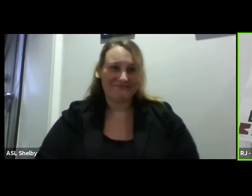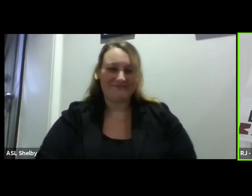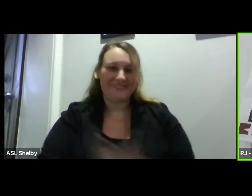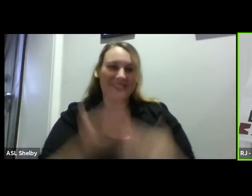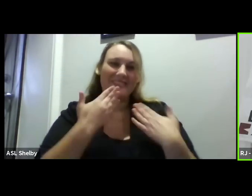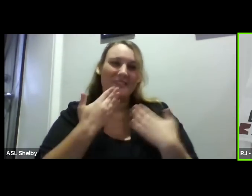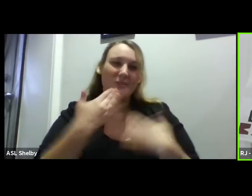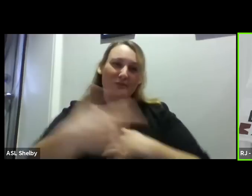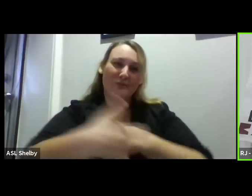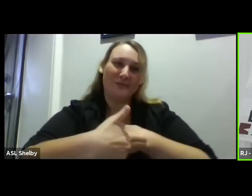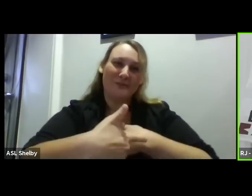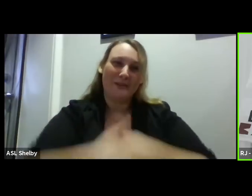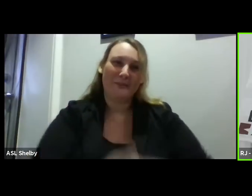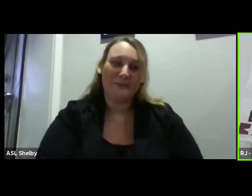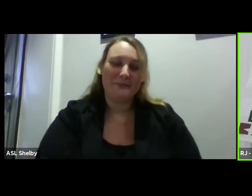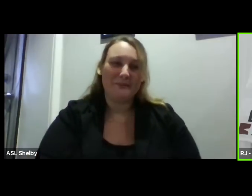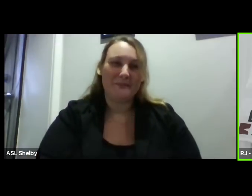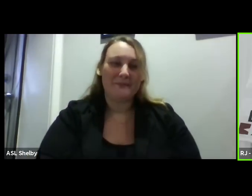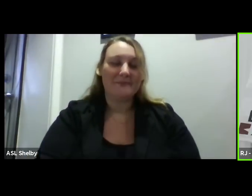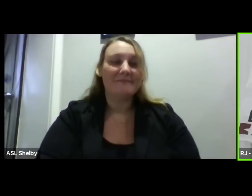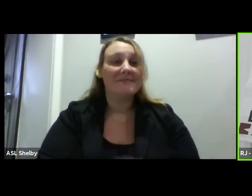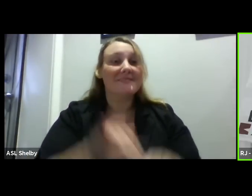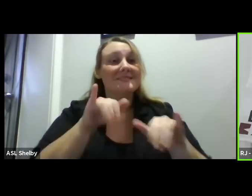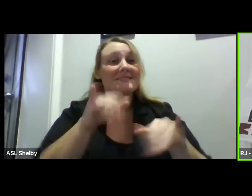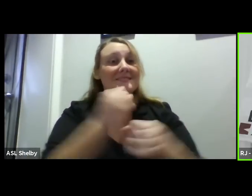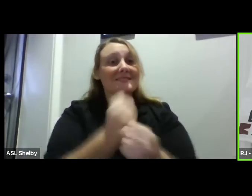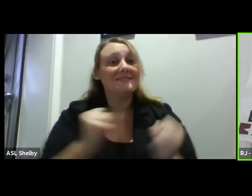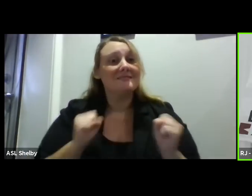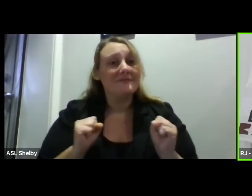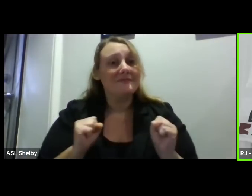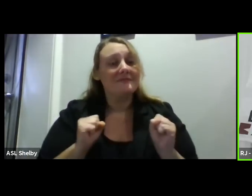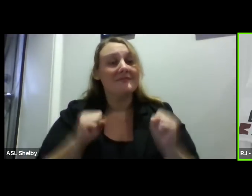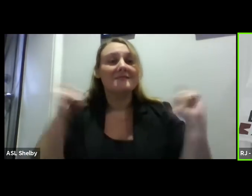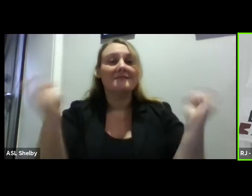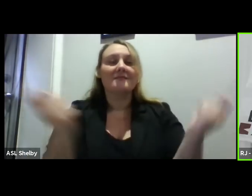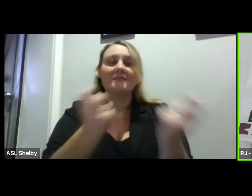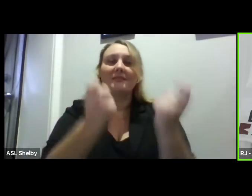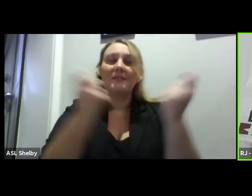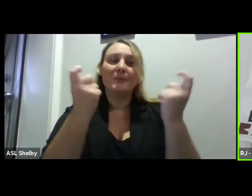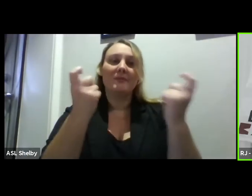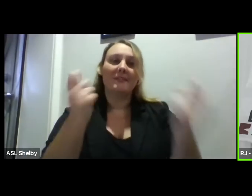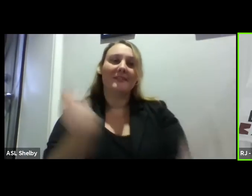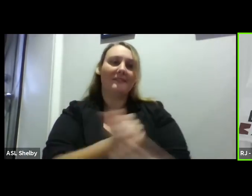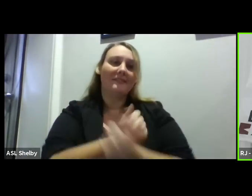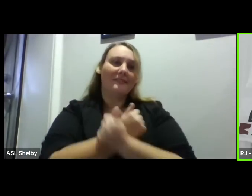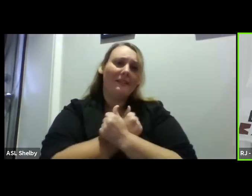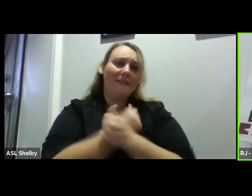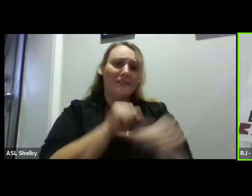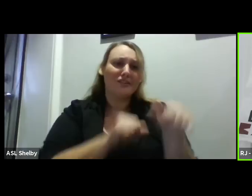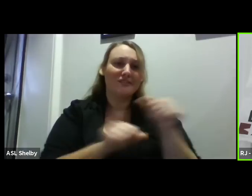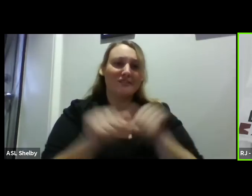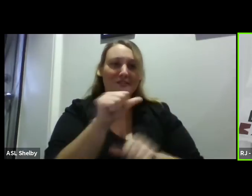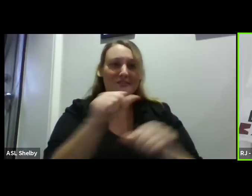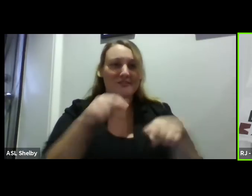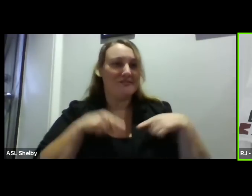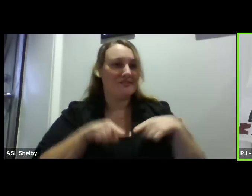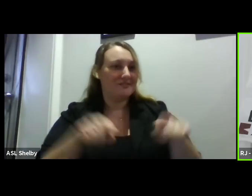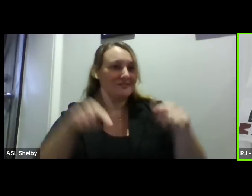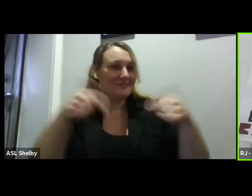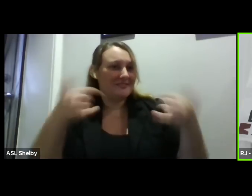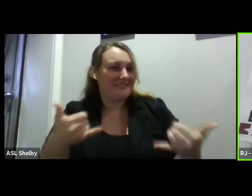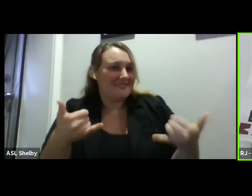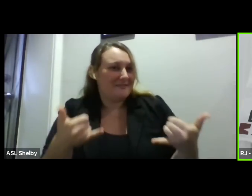Be well, be safe, and let's celebrate and love one another in these times. And